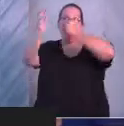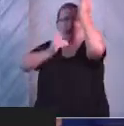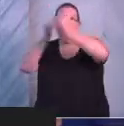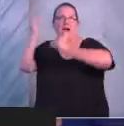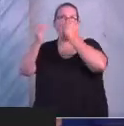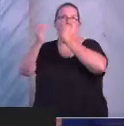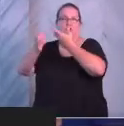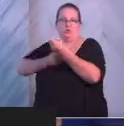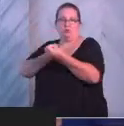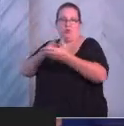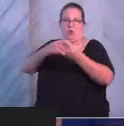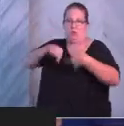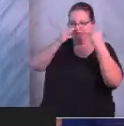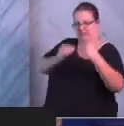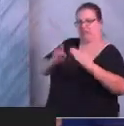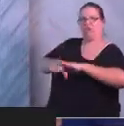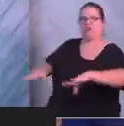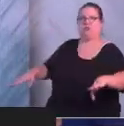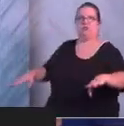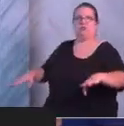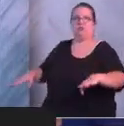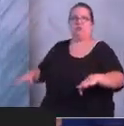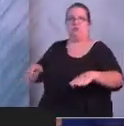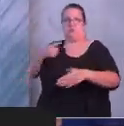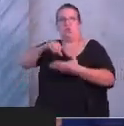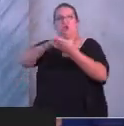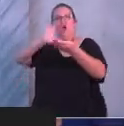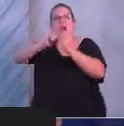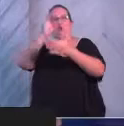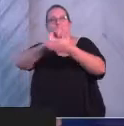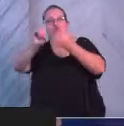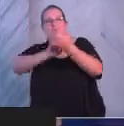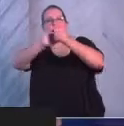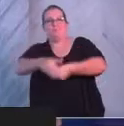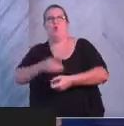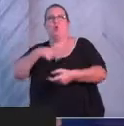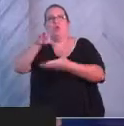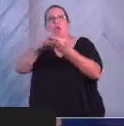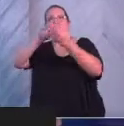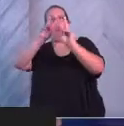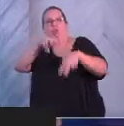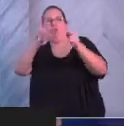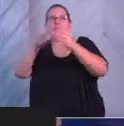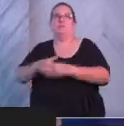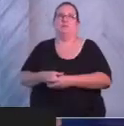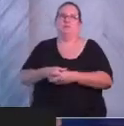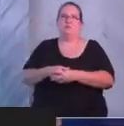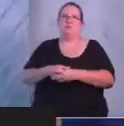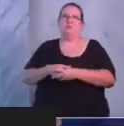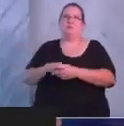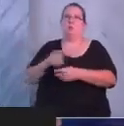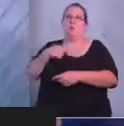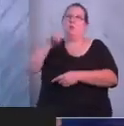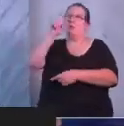teaching our children, right? Because we learn discrimination, we learn judgment, and we really need to focus on